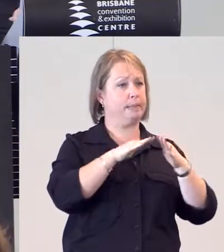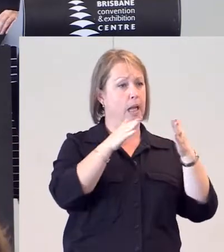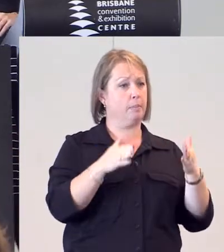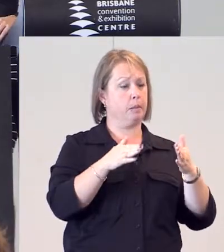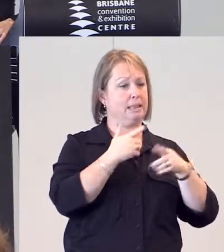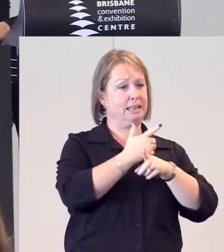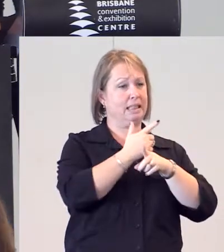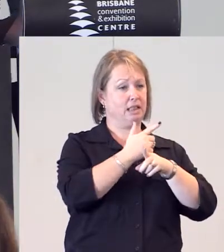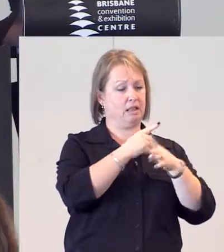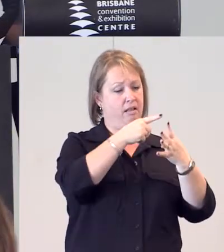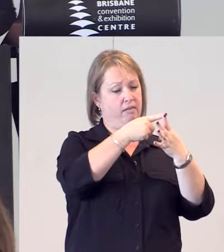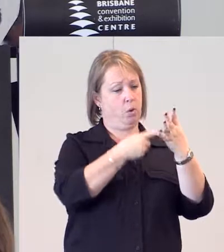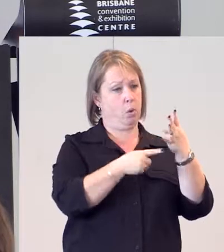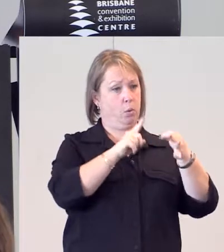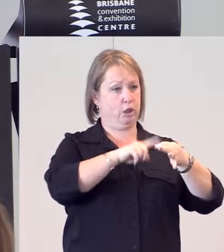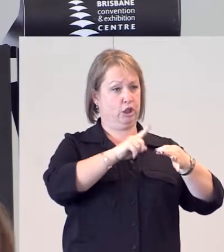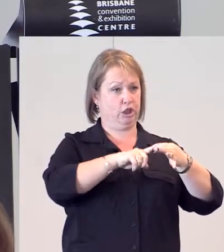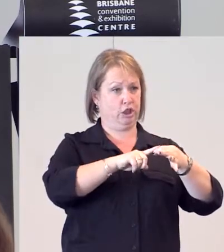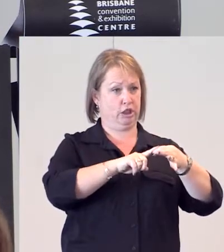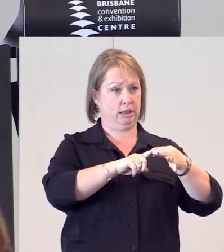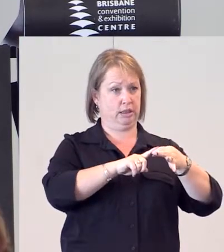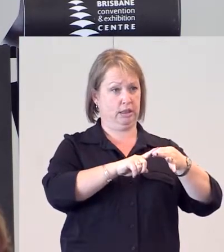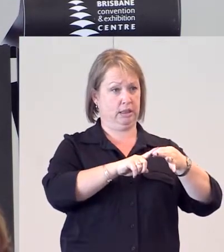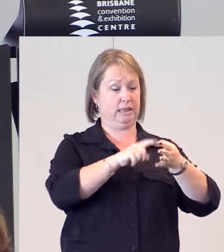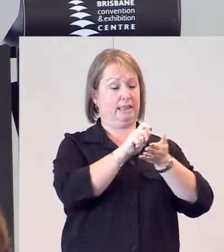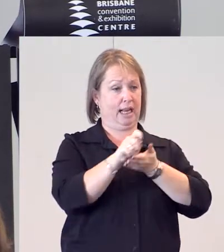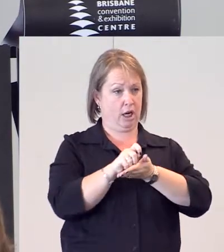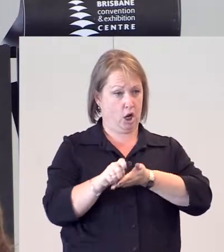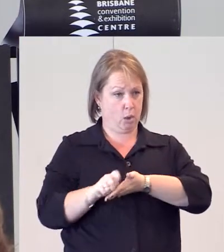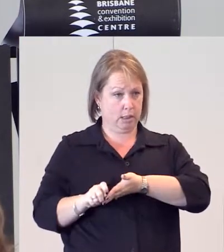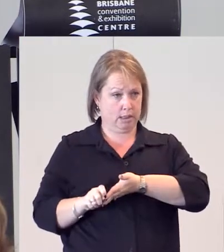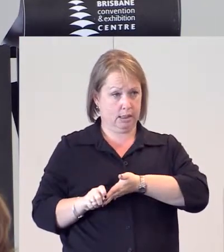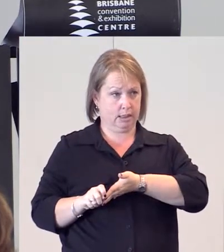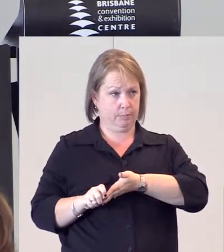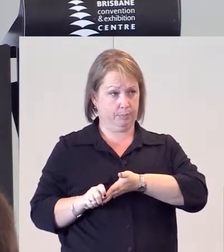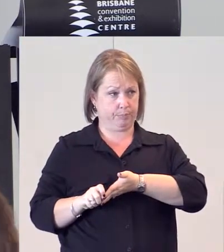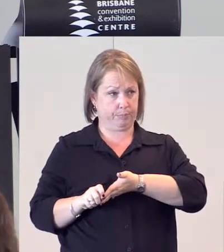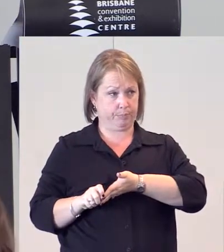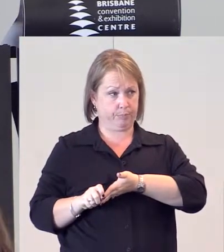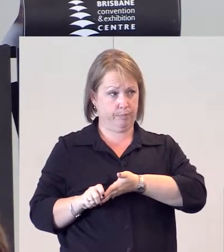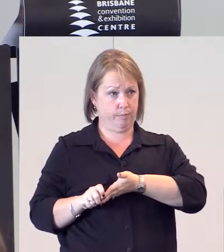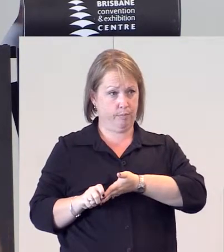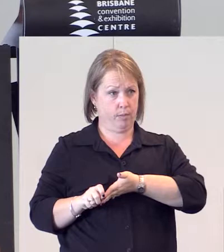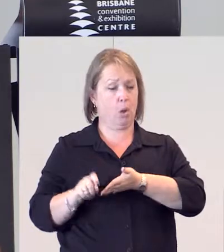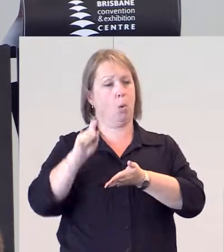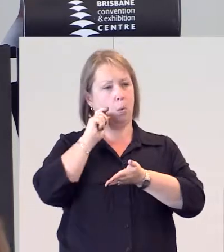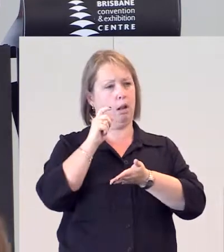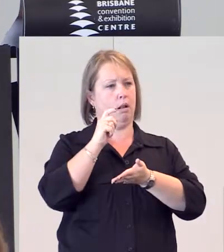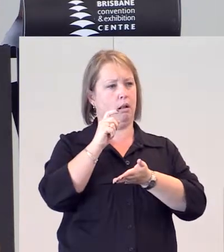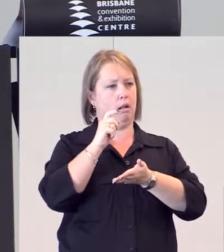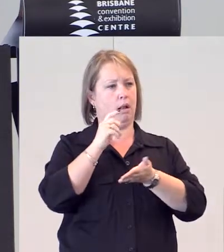4 questions, and take notes. And we'll get some feedback from